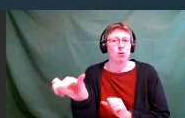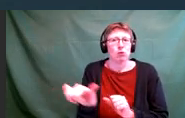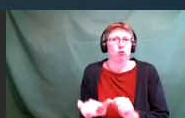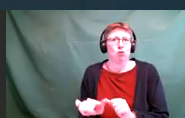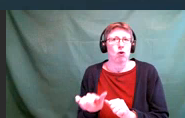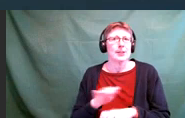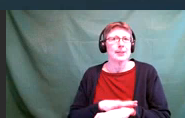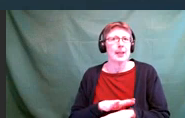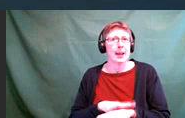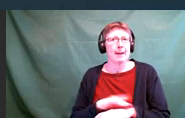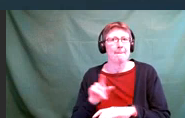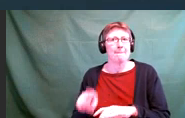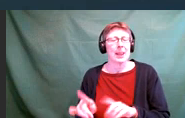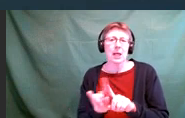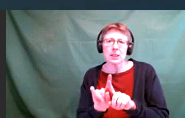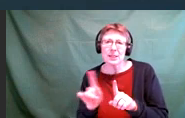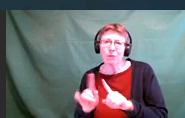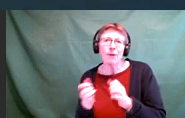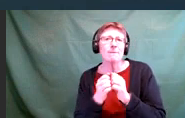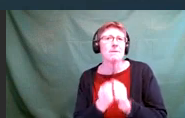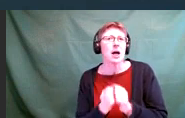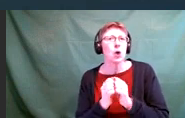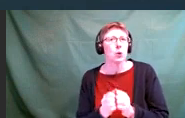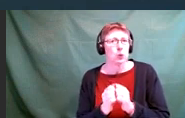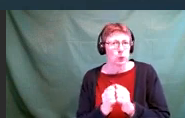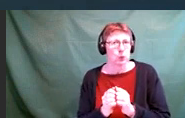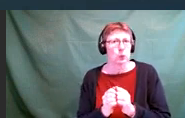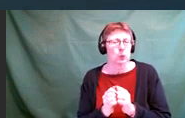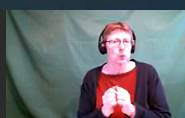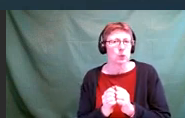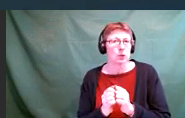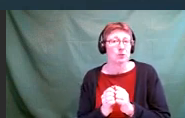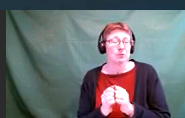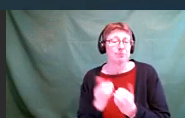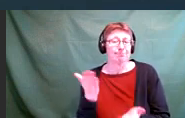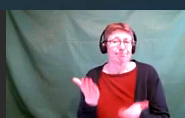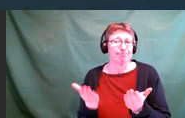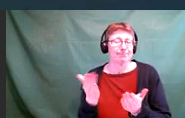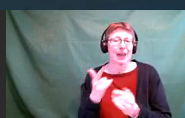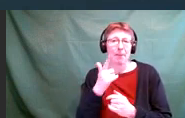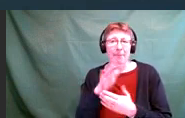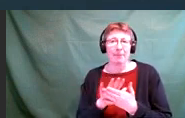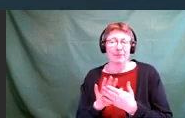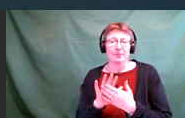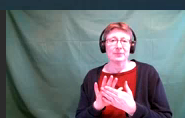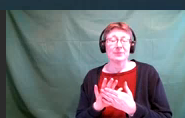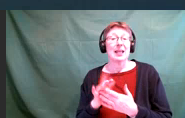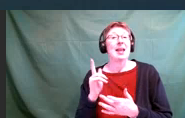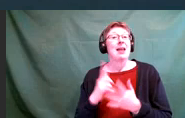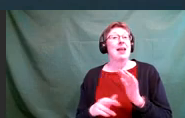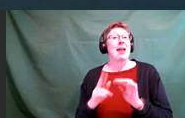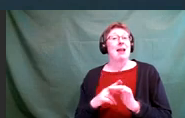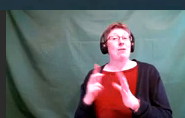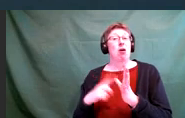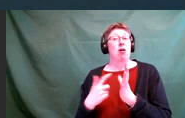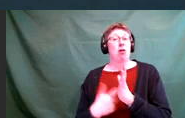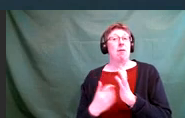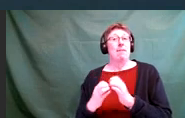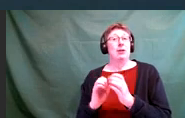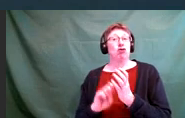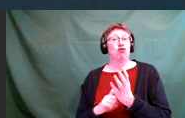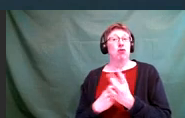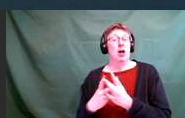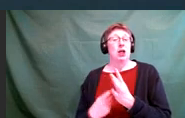short-term differences in valuations. And if these arbitrage